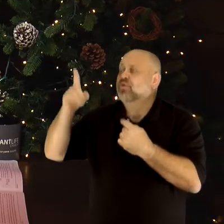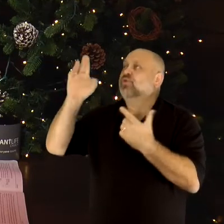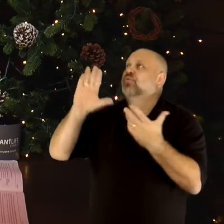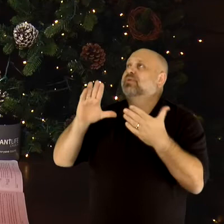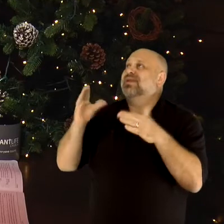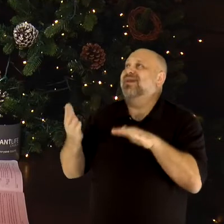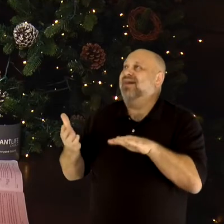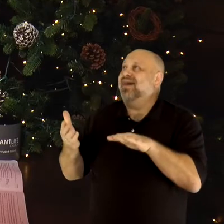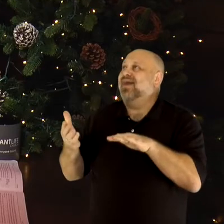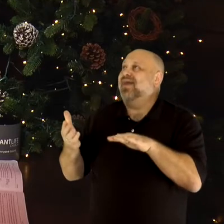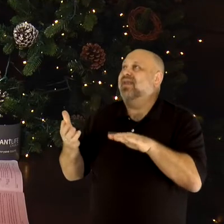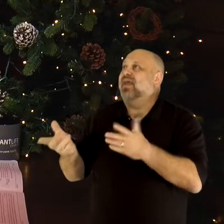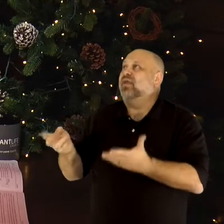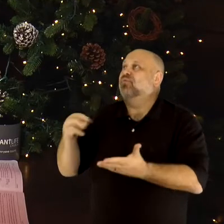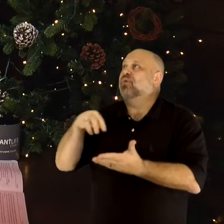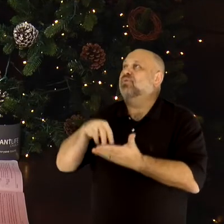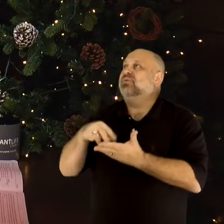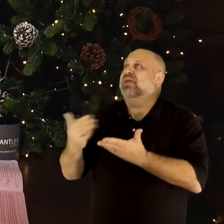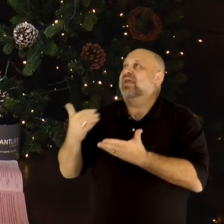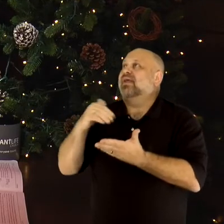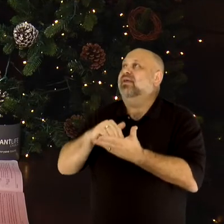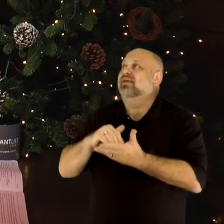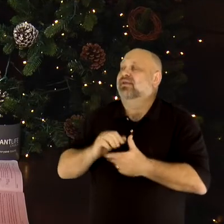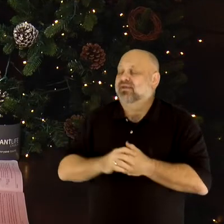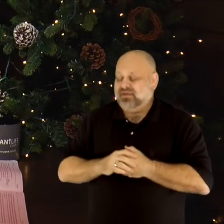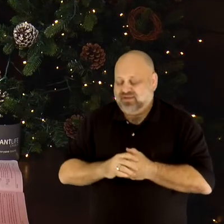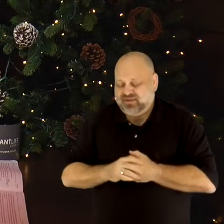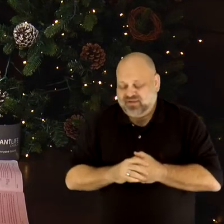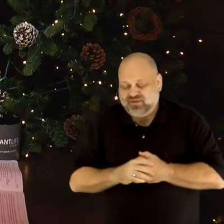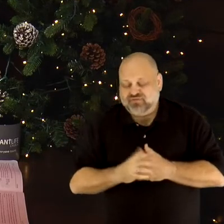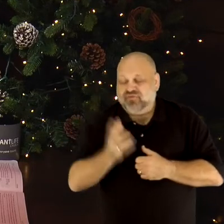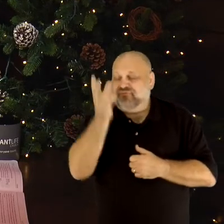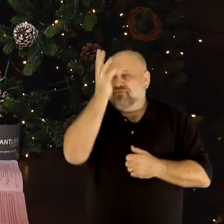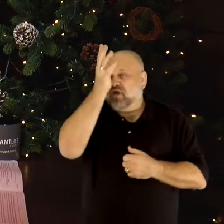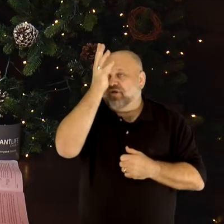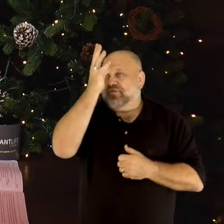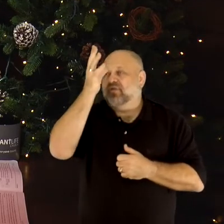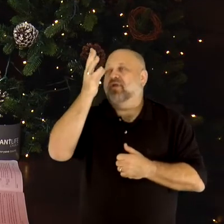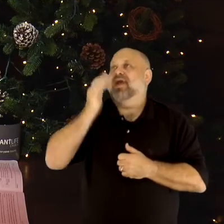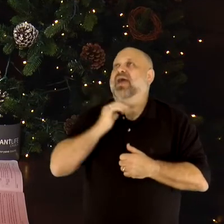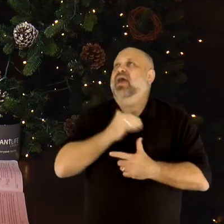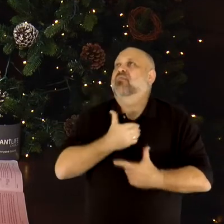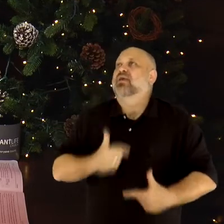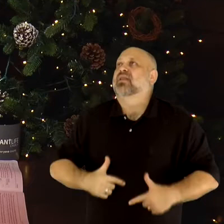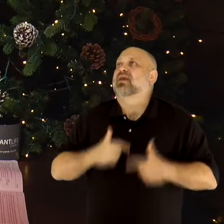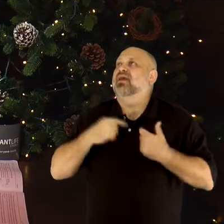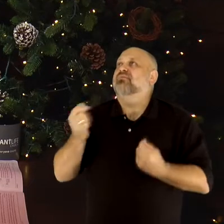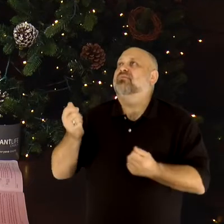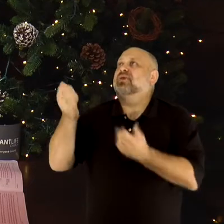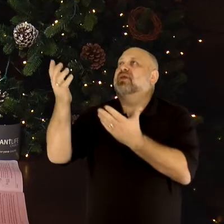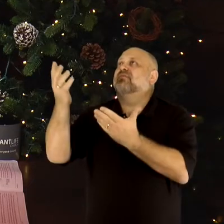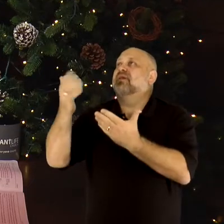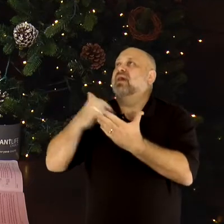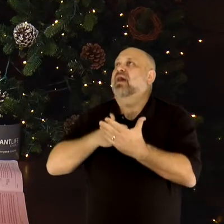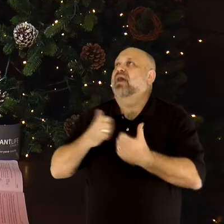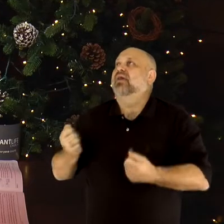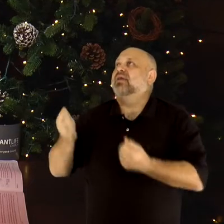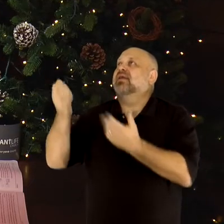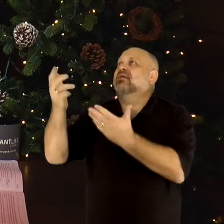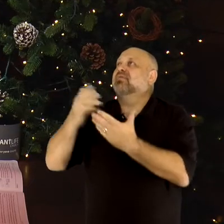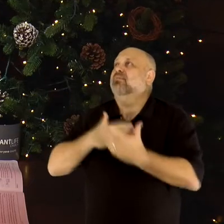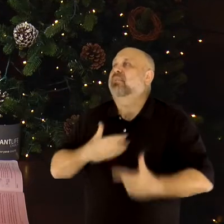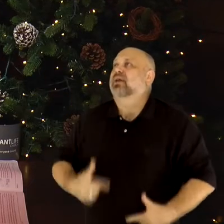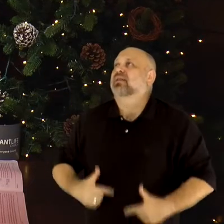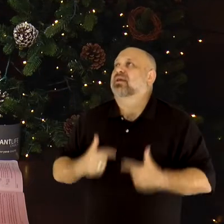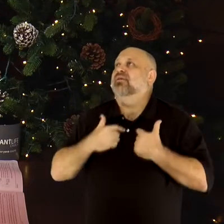You died, and that You rose again. So, Father, we give You our life. I give You my